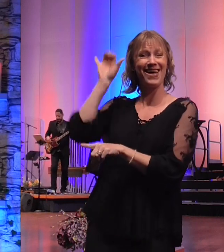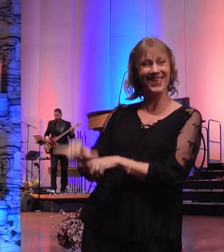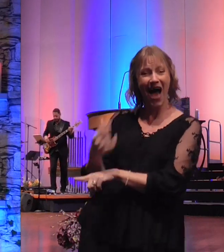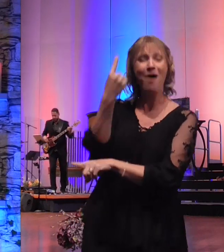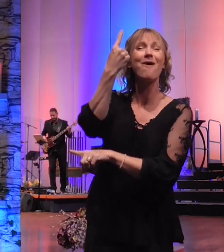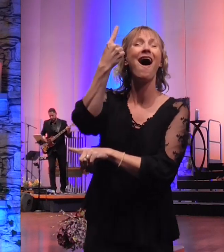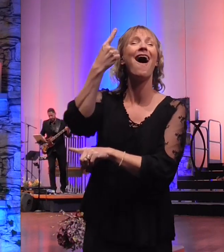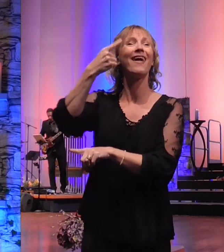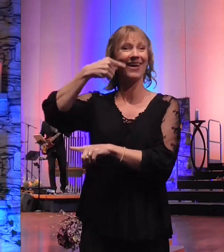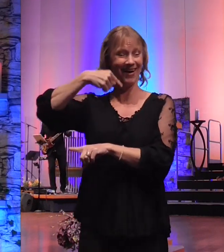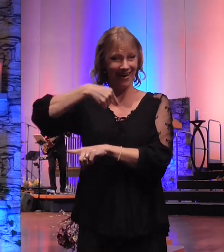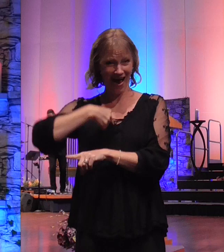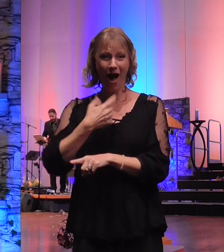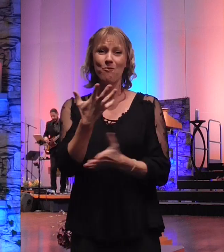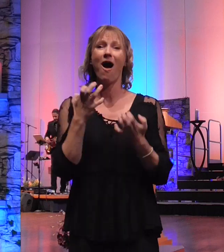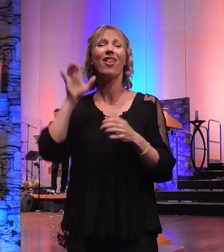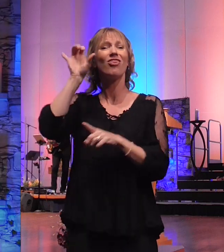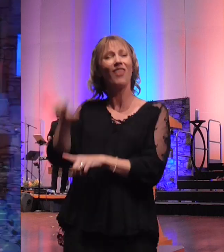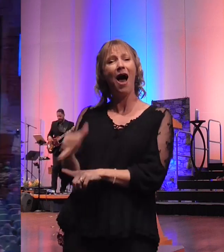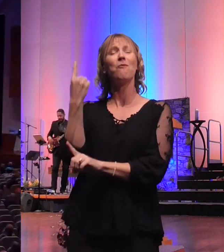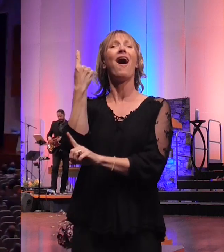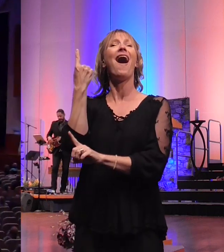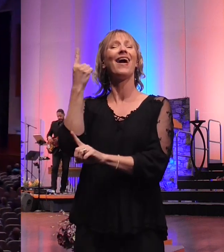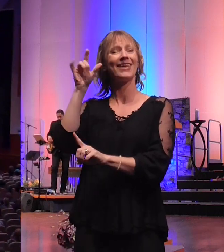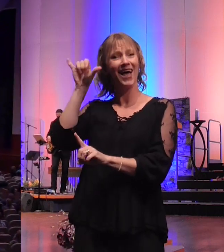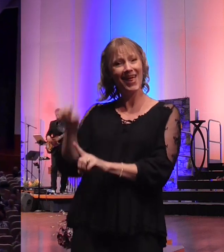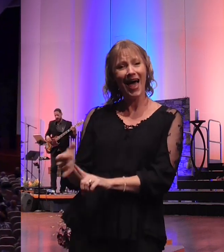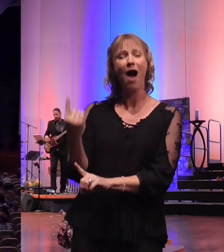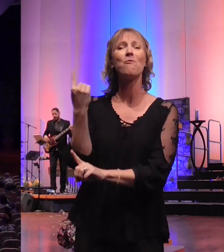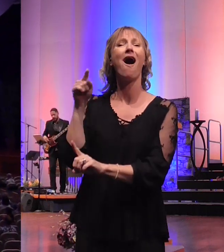one. I want that